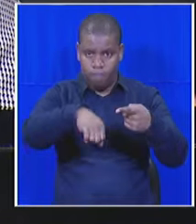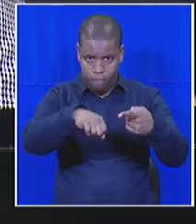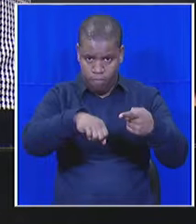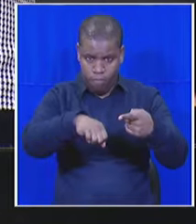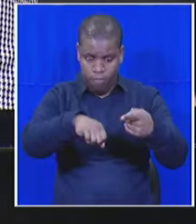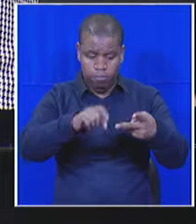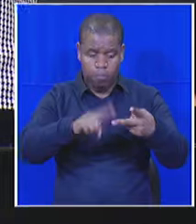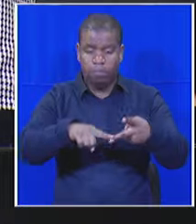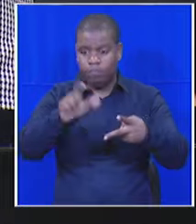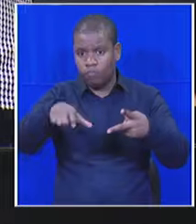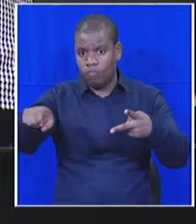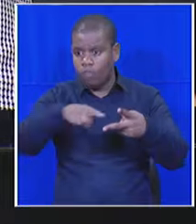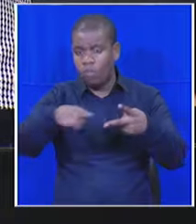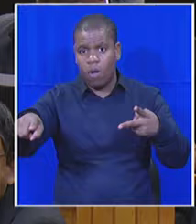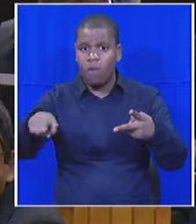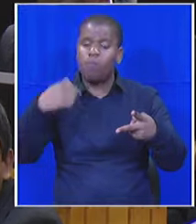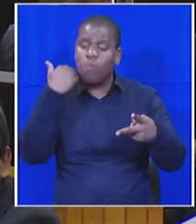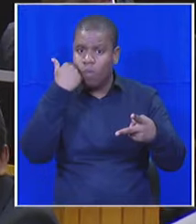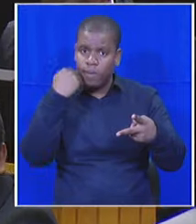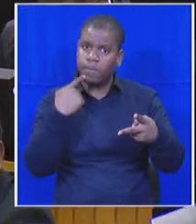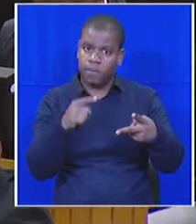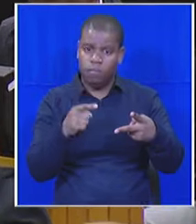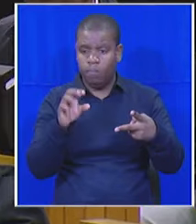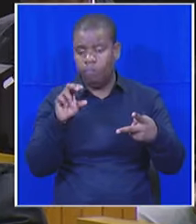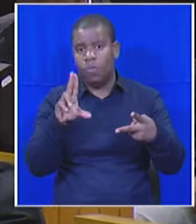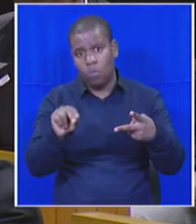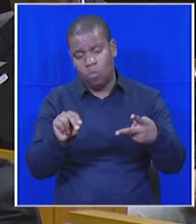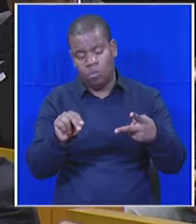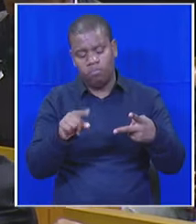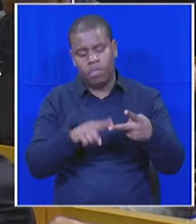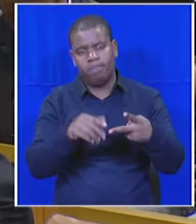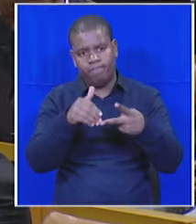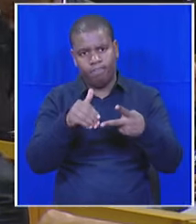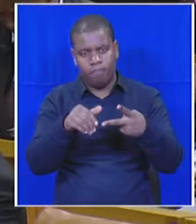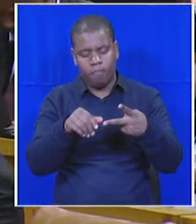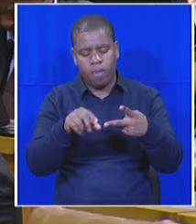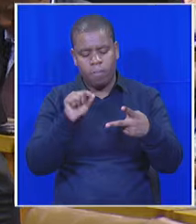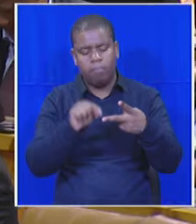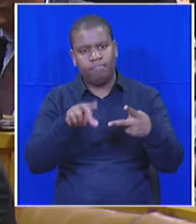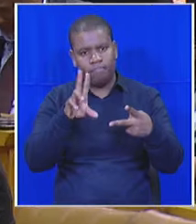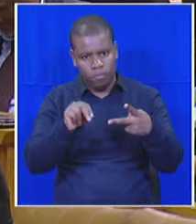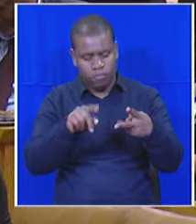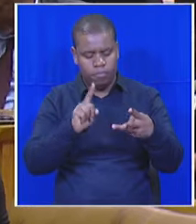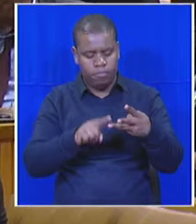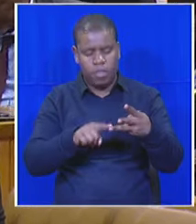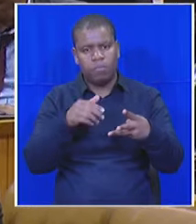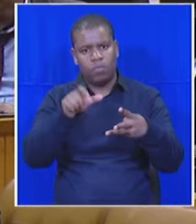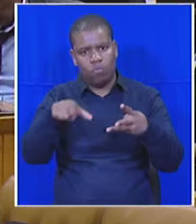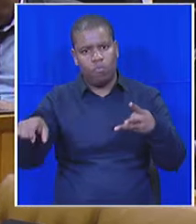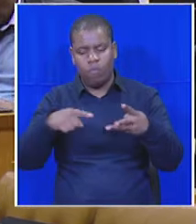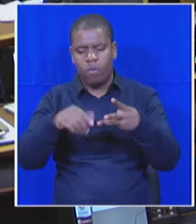button. Those against should press the no button. And those wishing to abstain should press the abstain